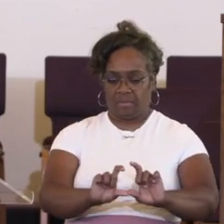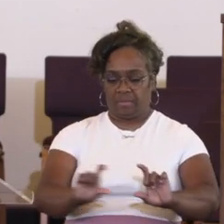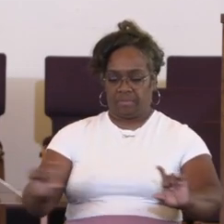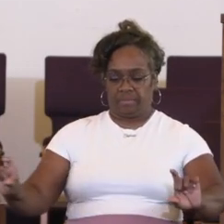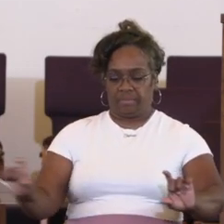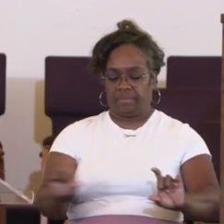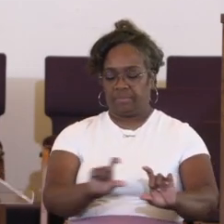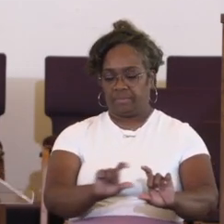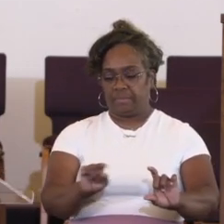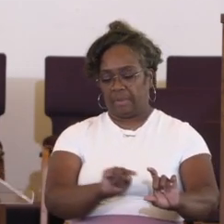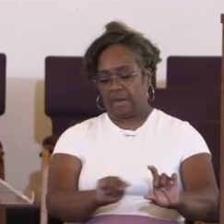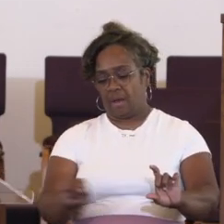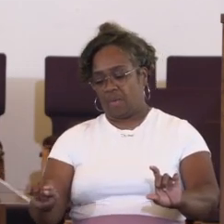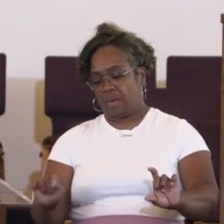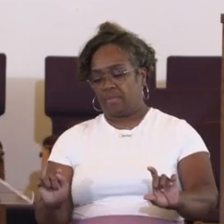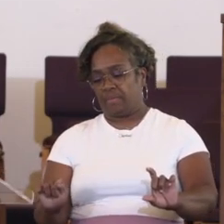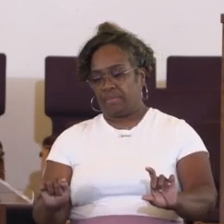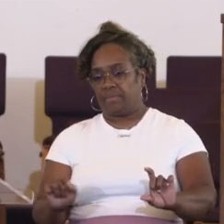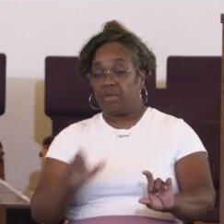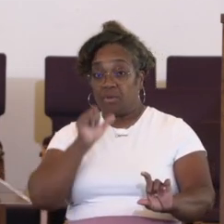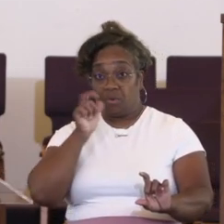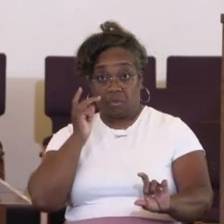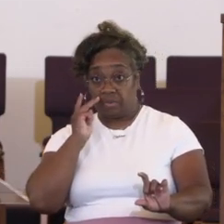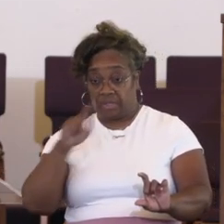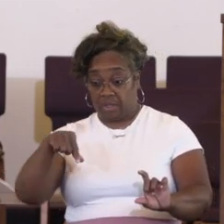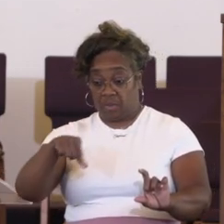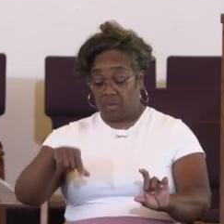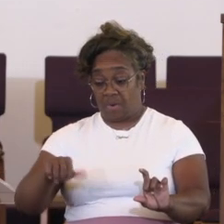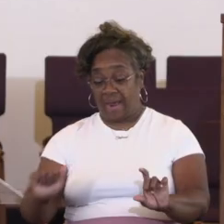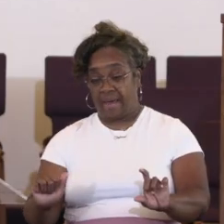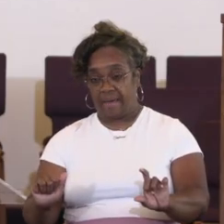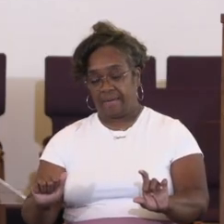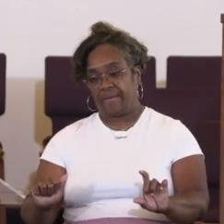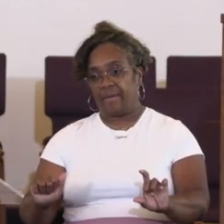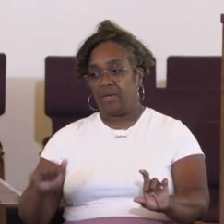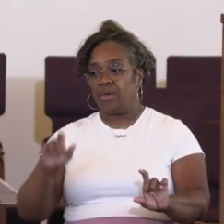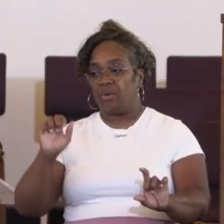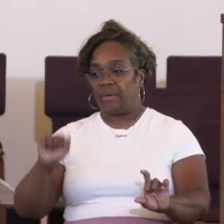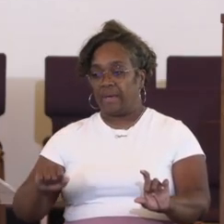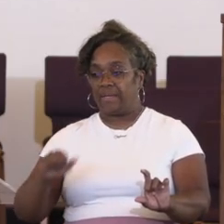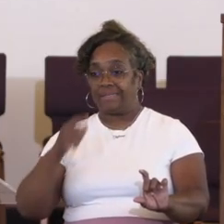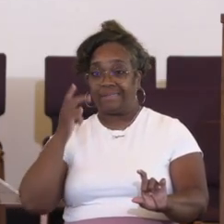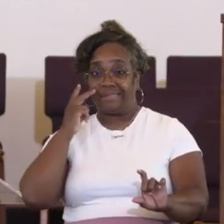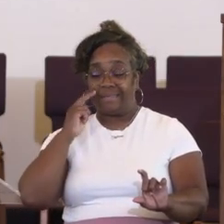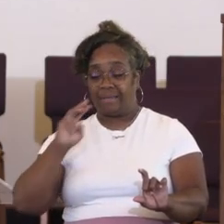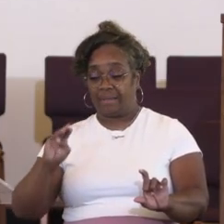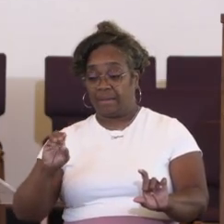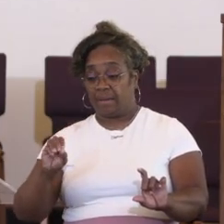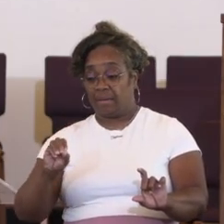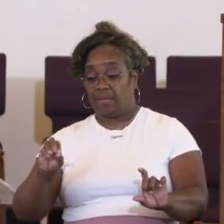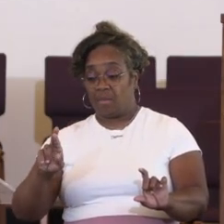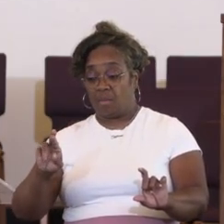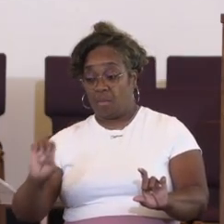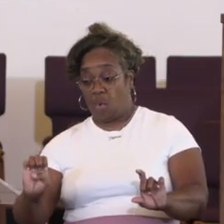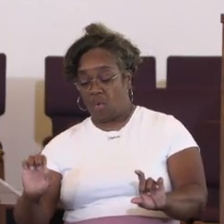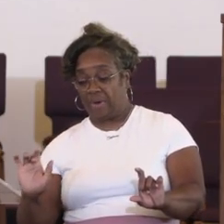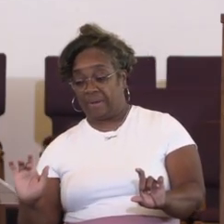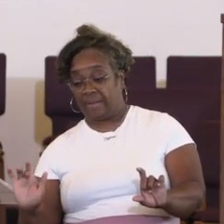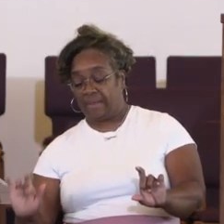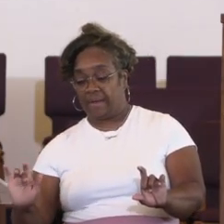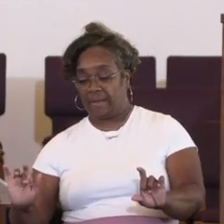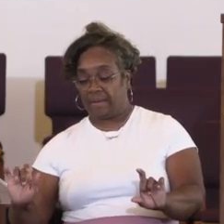not see the Q&A in the taskbar, click on More and then click on the Q&A